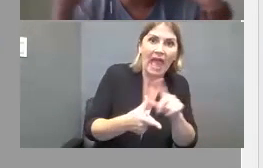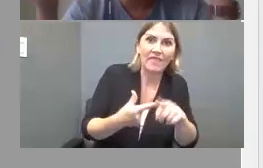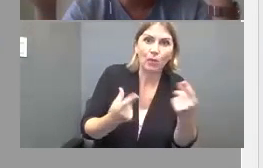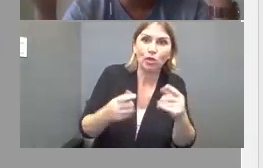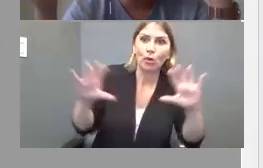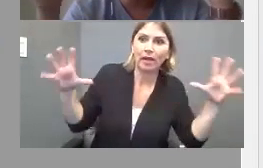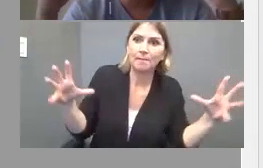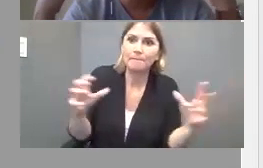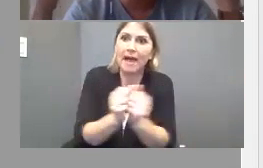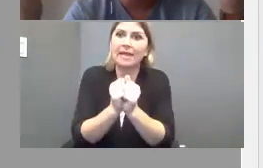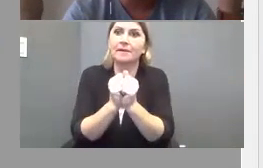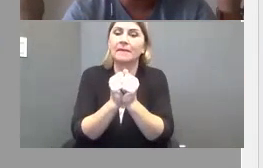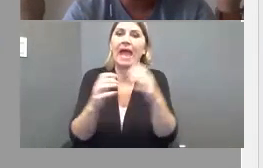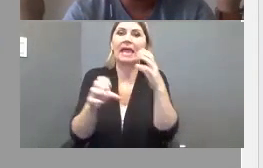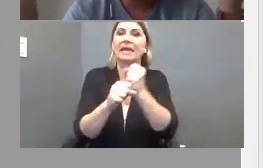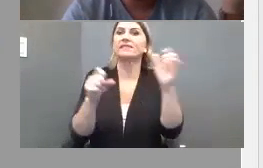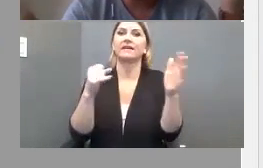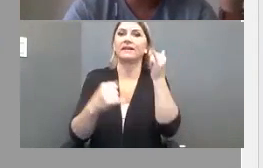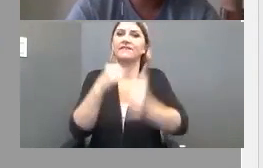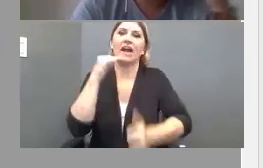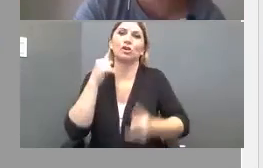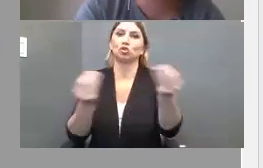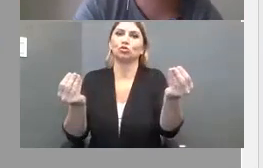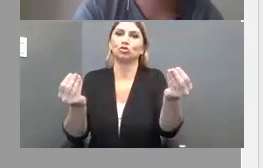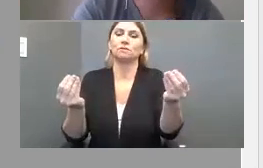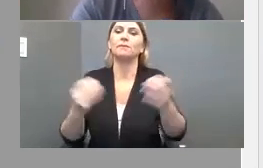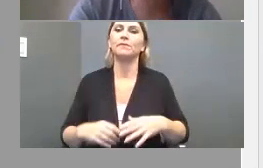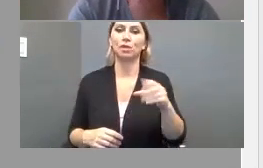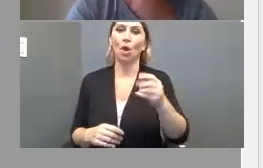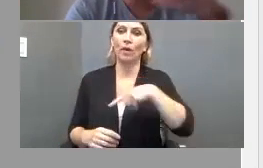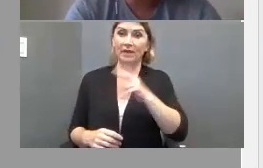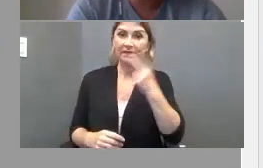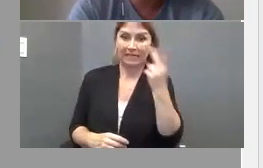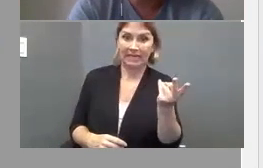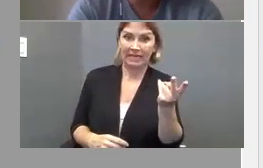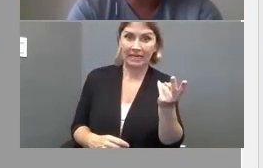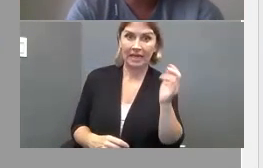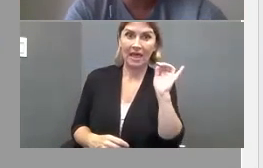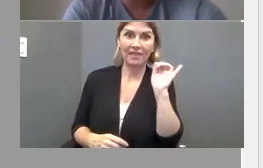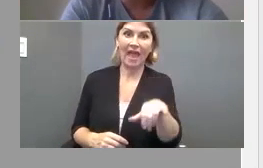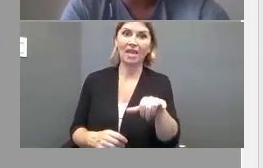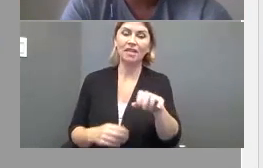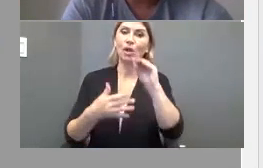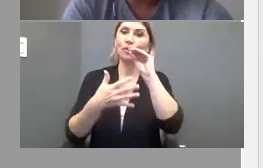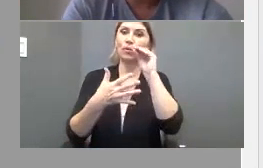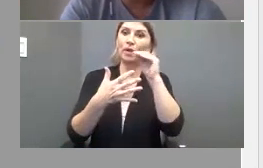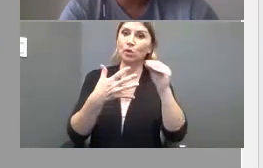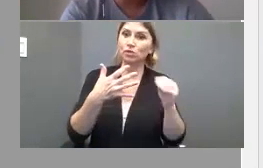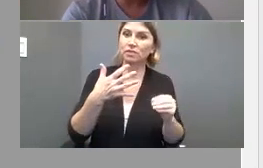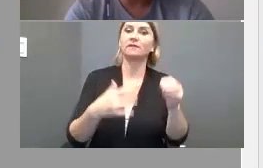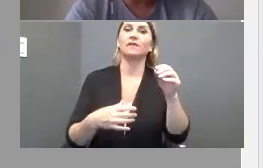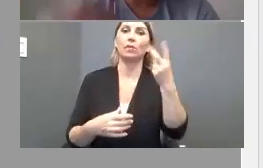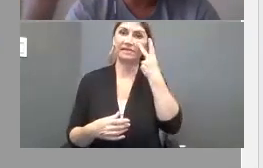get the final solution to the original problem. Right. We have seen recursive algorithms quite often before,